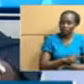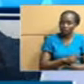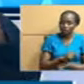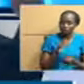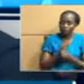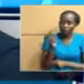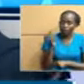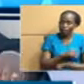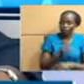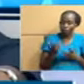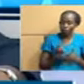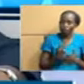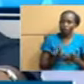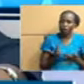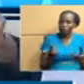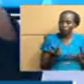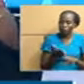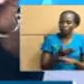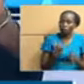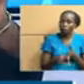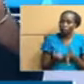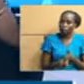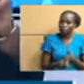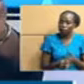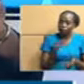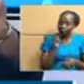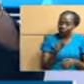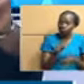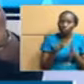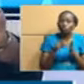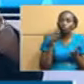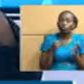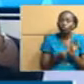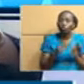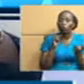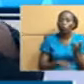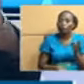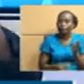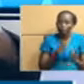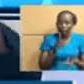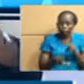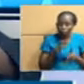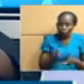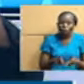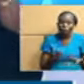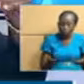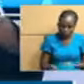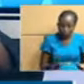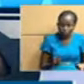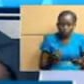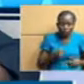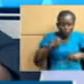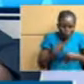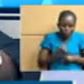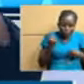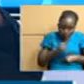of having experienced the lockdown. That shows you that actually people are living hand to mouth even when they